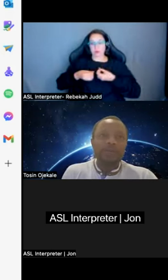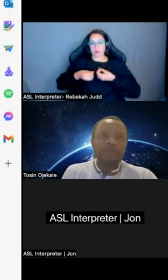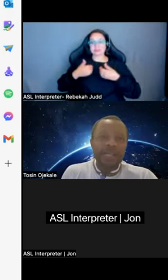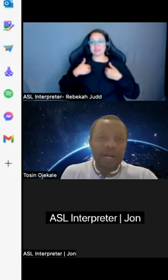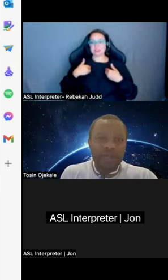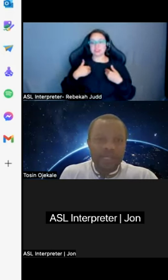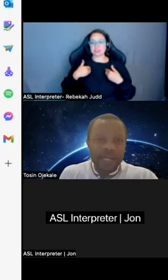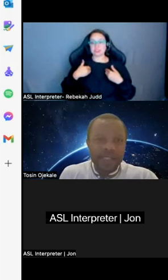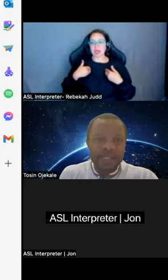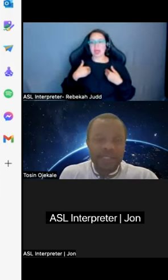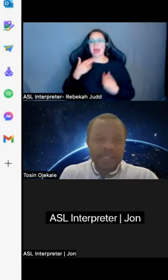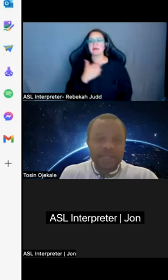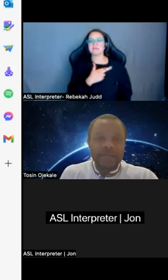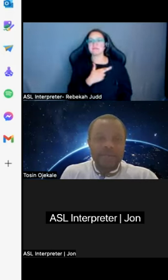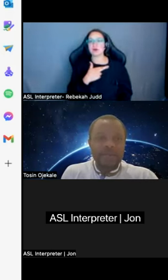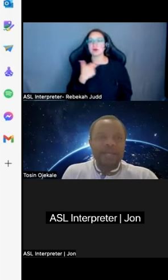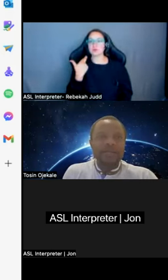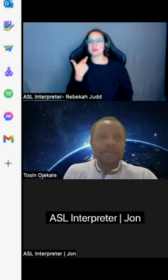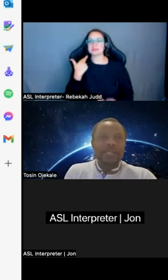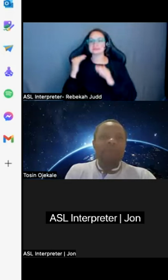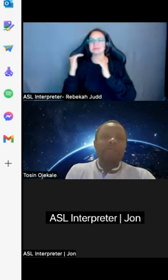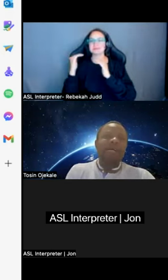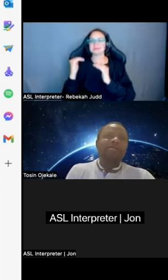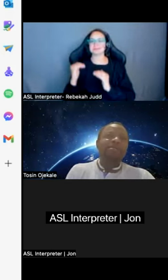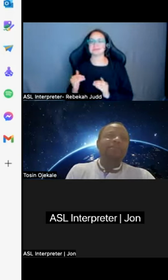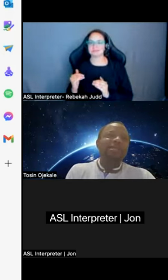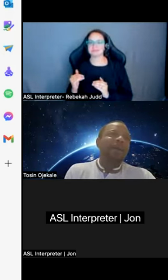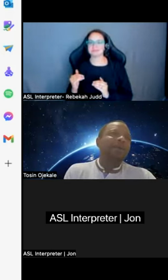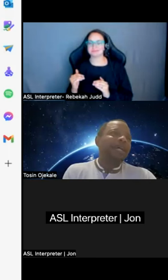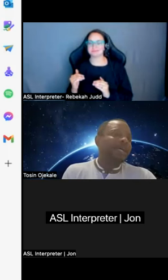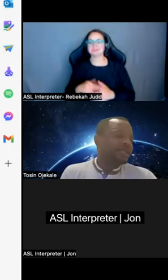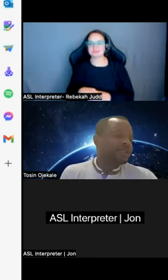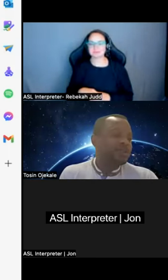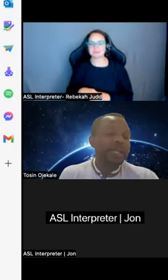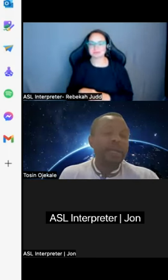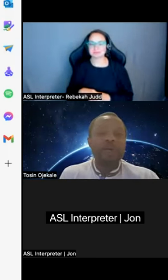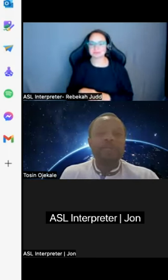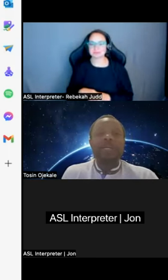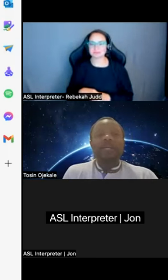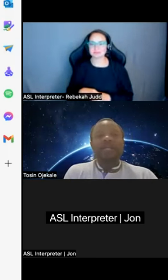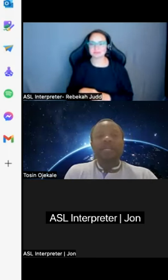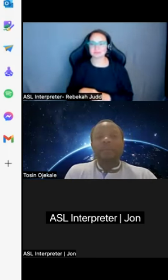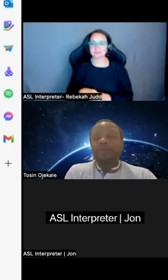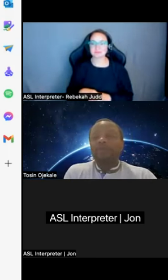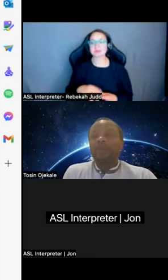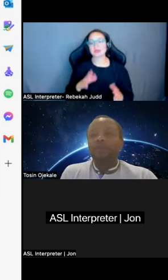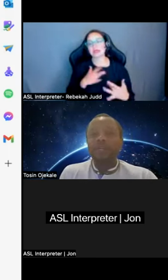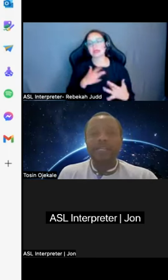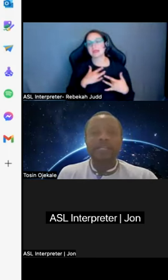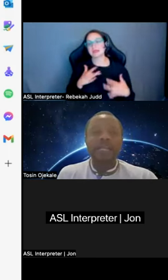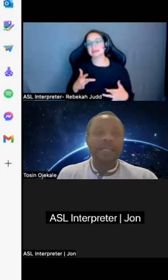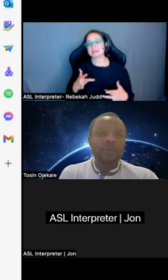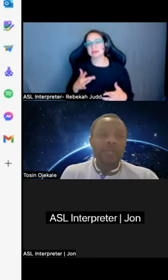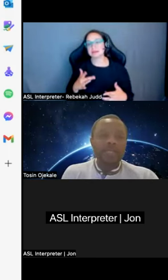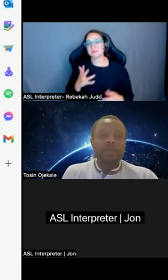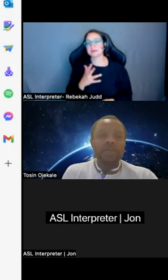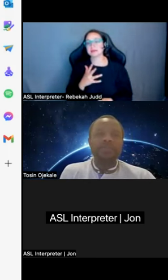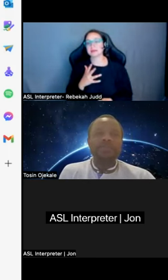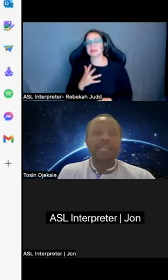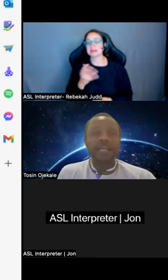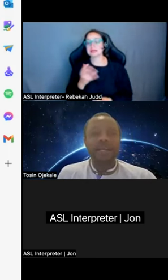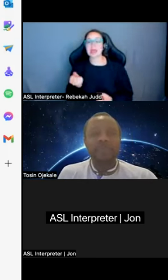called risk appetite, right? Risk appetite. The risk appetite is usually about the amount of risk that the company